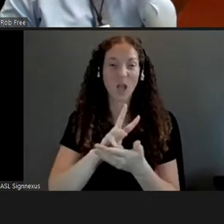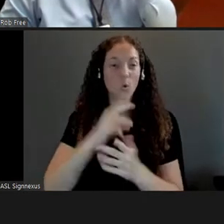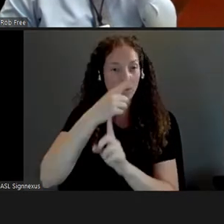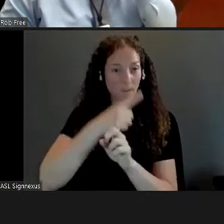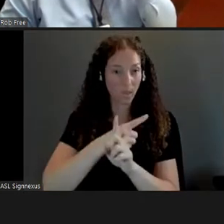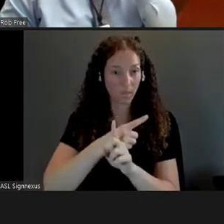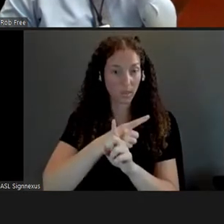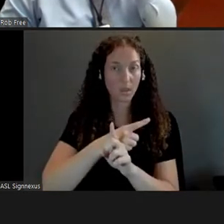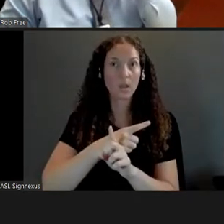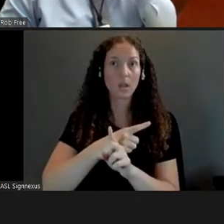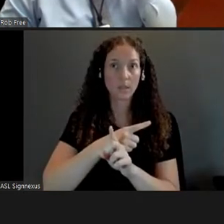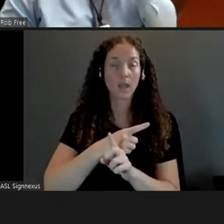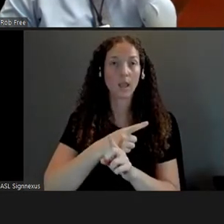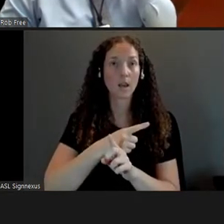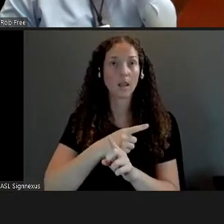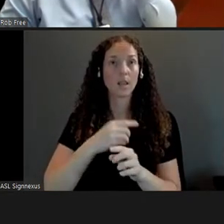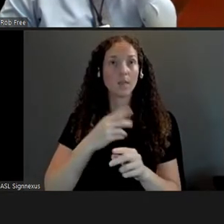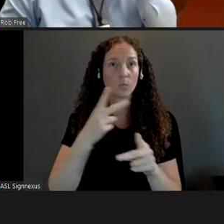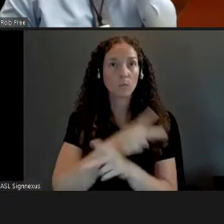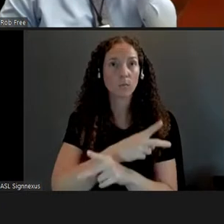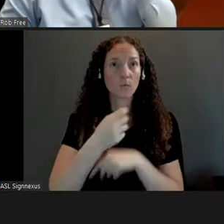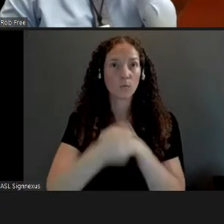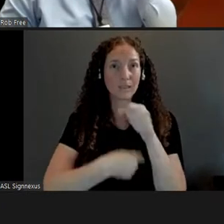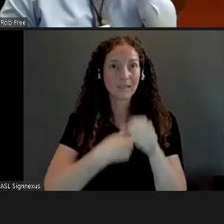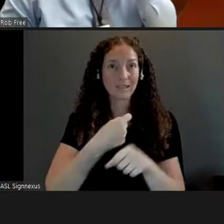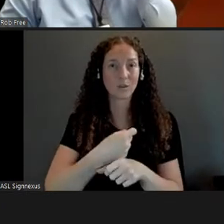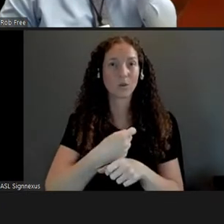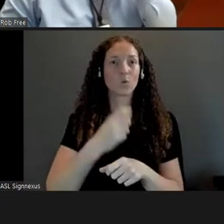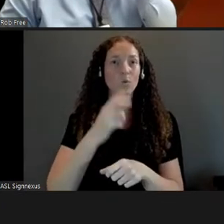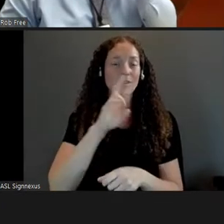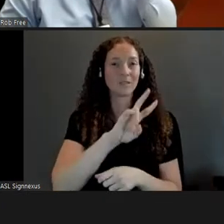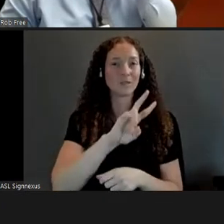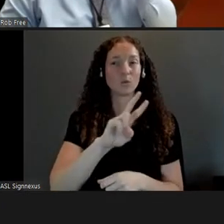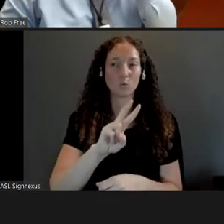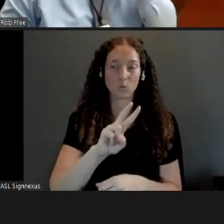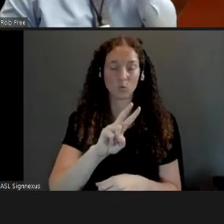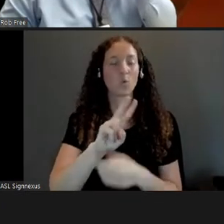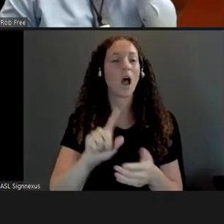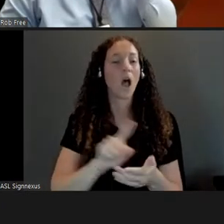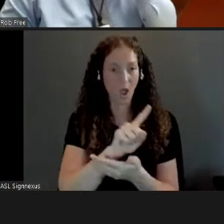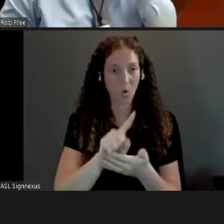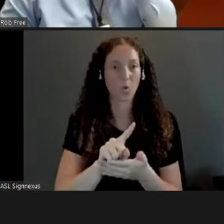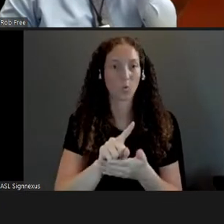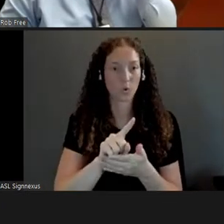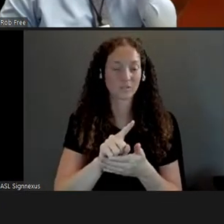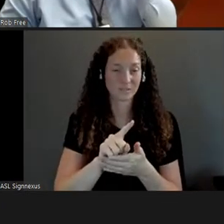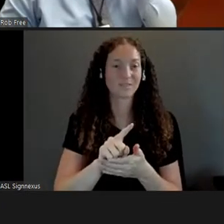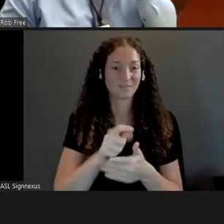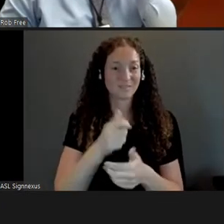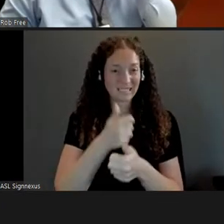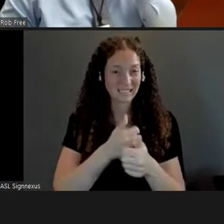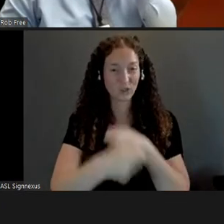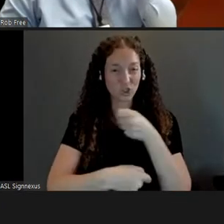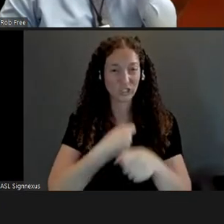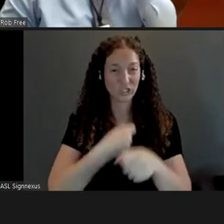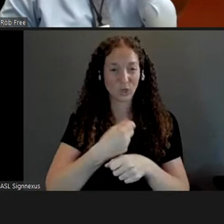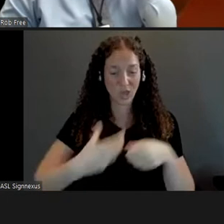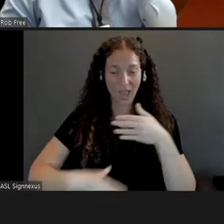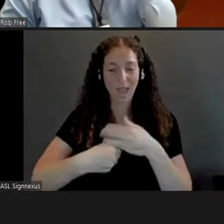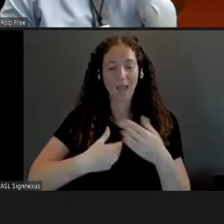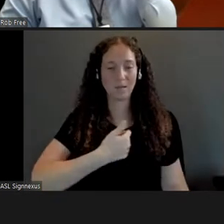year. Just for my change in my morning commute is going to be equivalent to about 72 hours a year onto my commuting